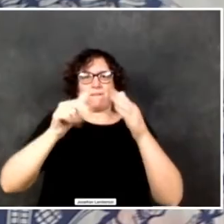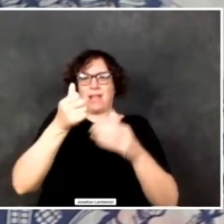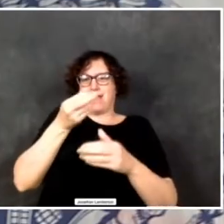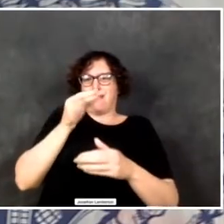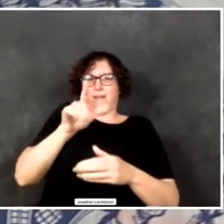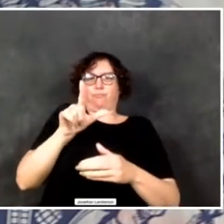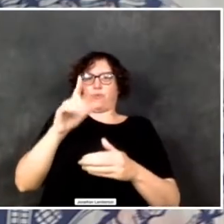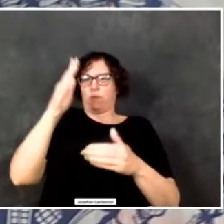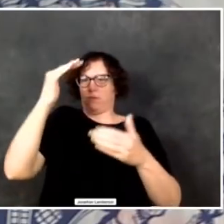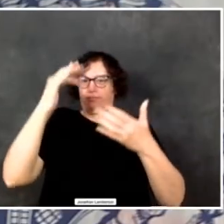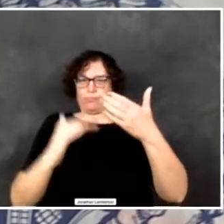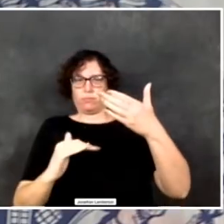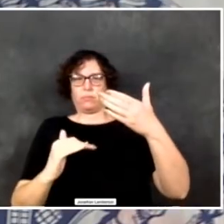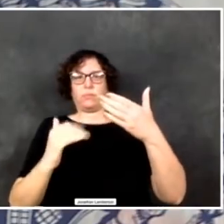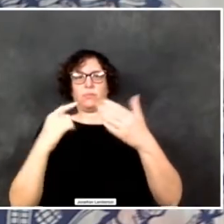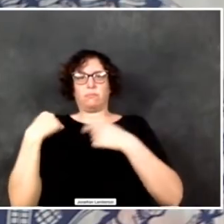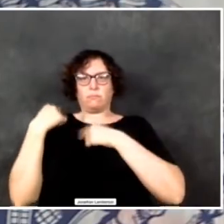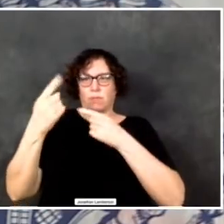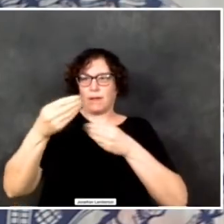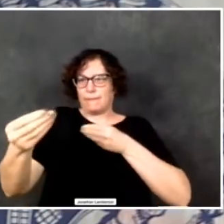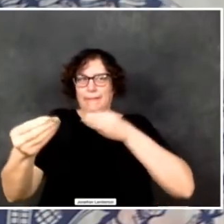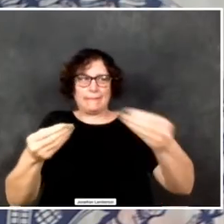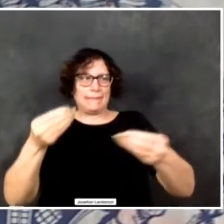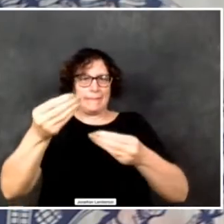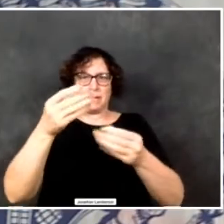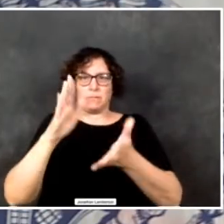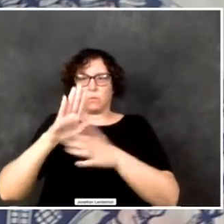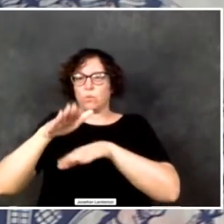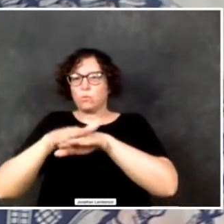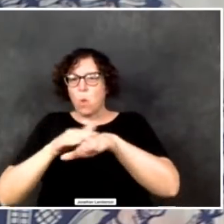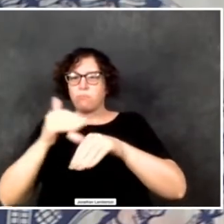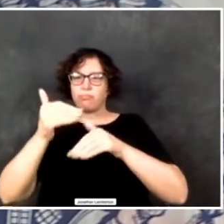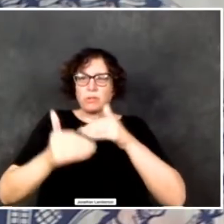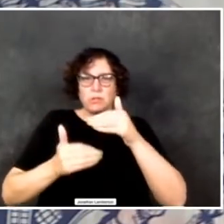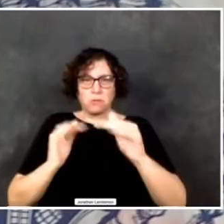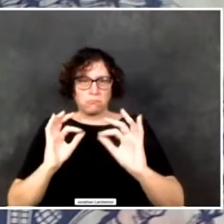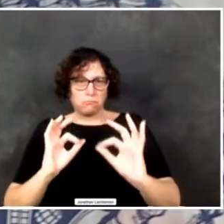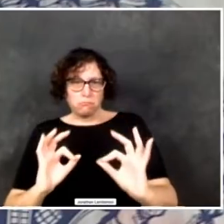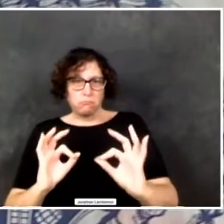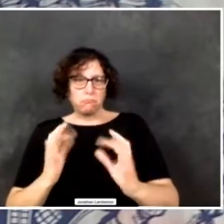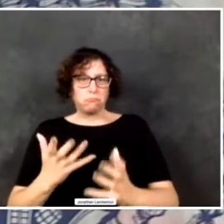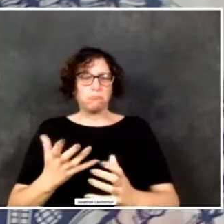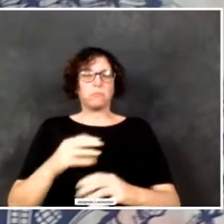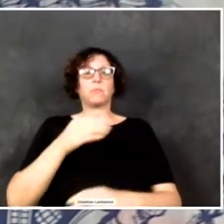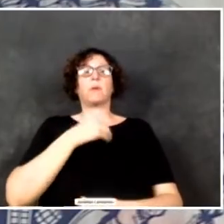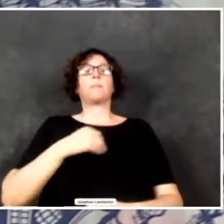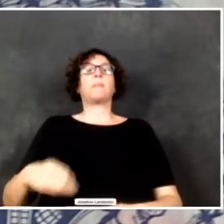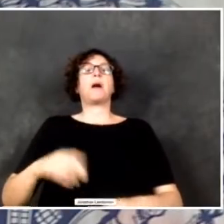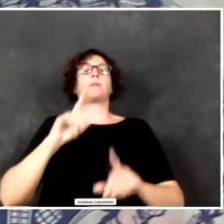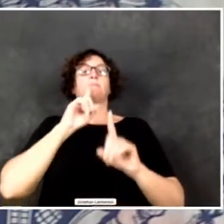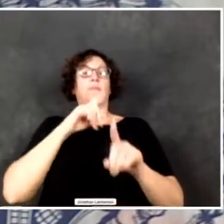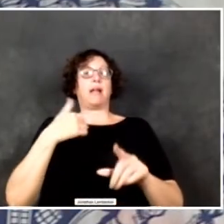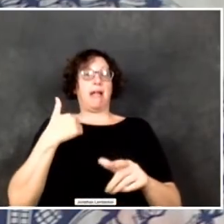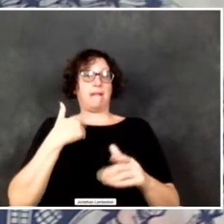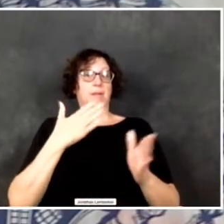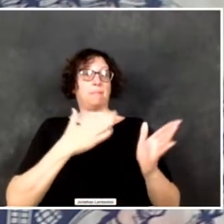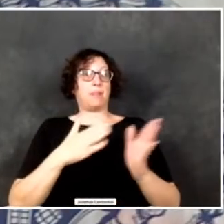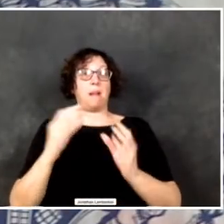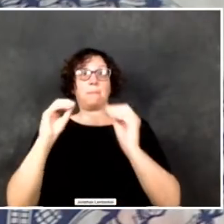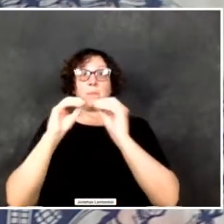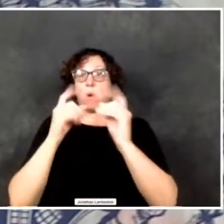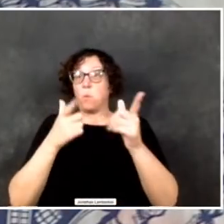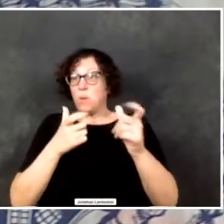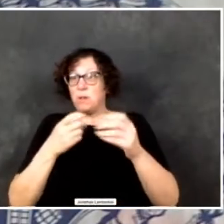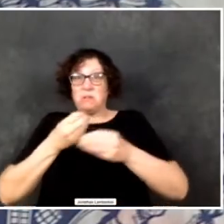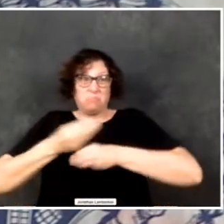anything changed to be able to distribute devices more quickly? Sydney, I'll start and pass to Chancellor